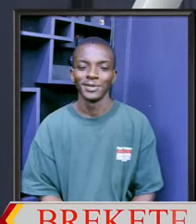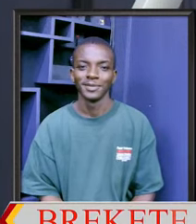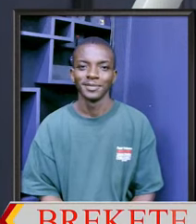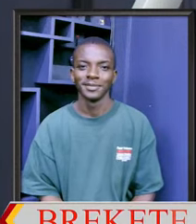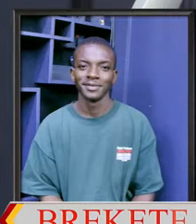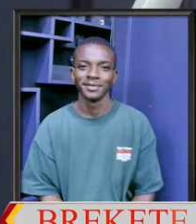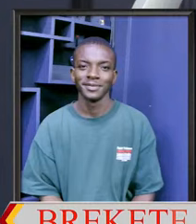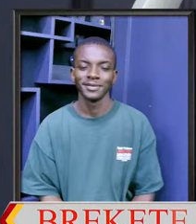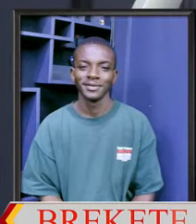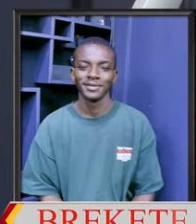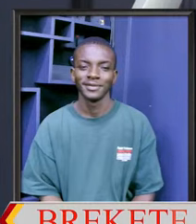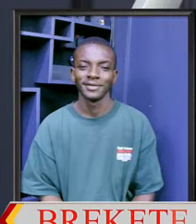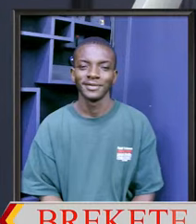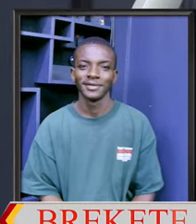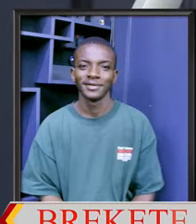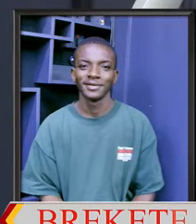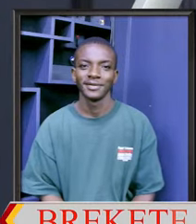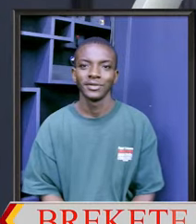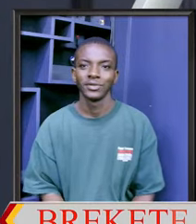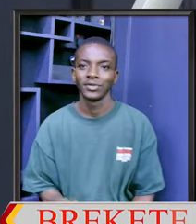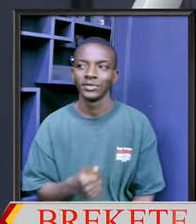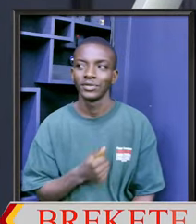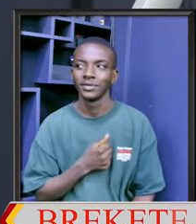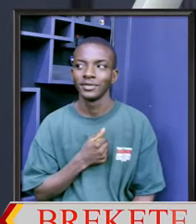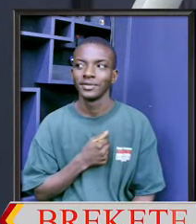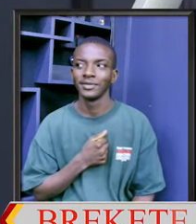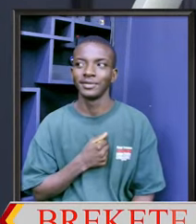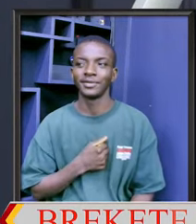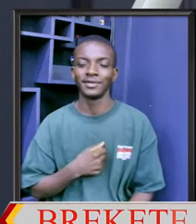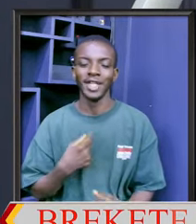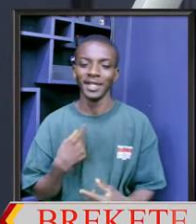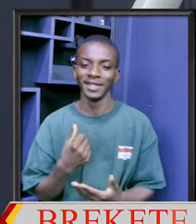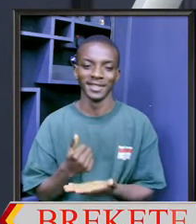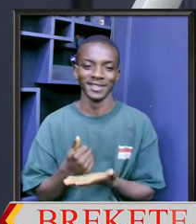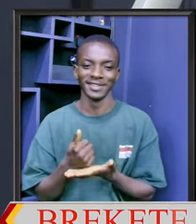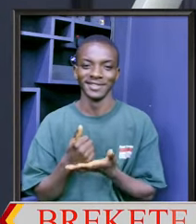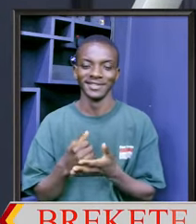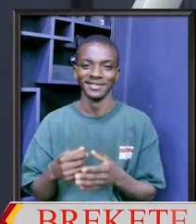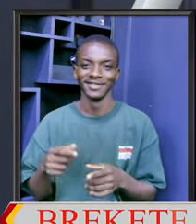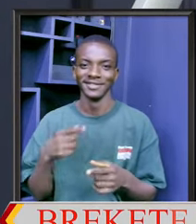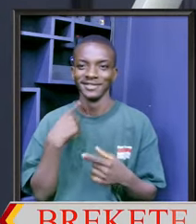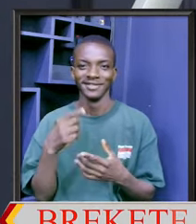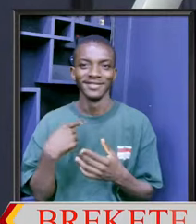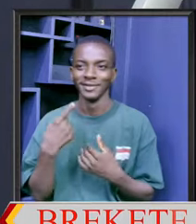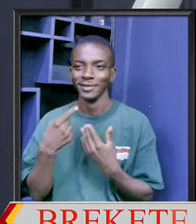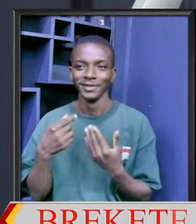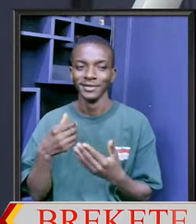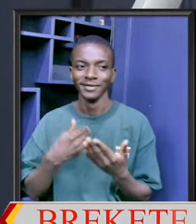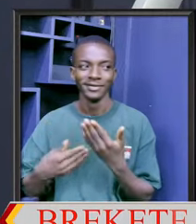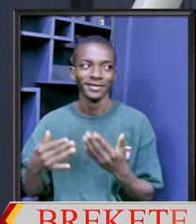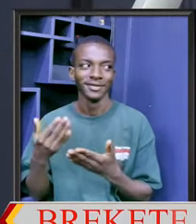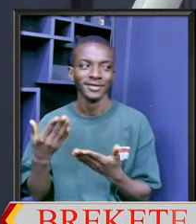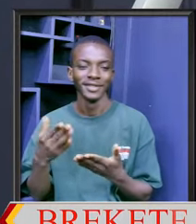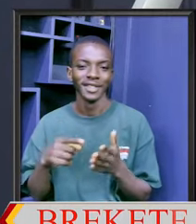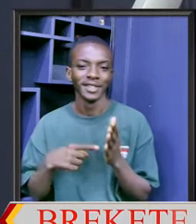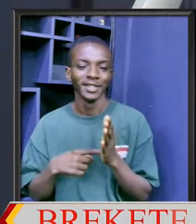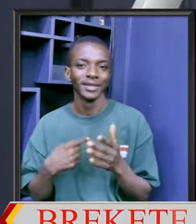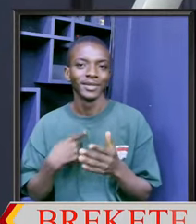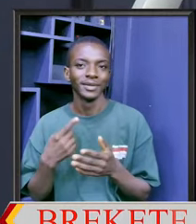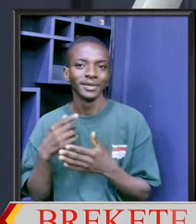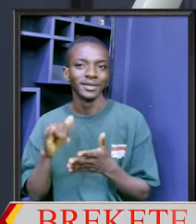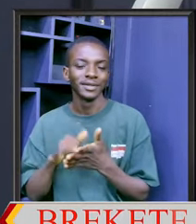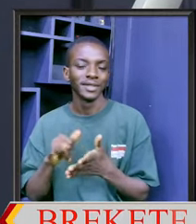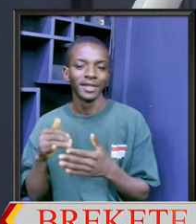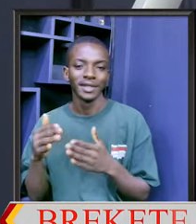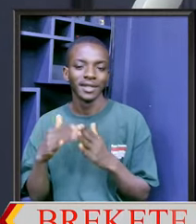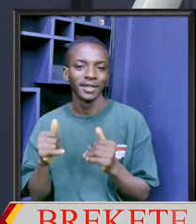my grandmother, I said that, please, can you help me tell me who born me? Because there are things where they are showing me for